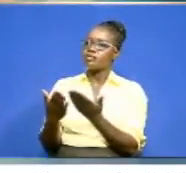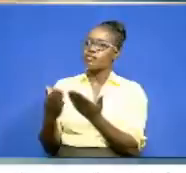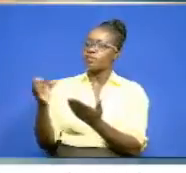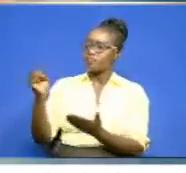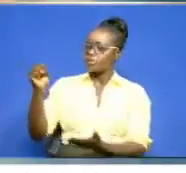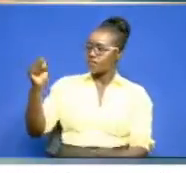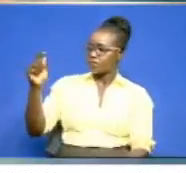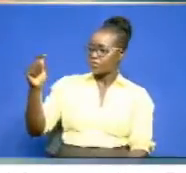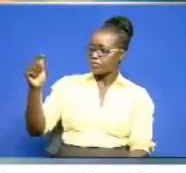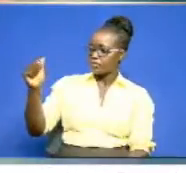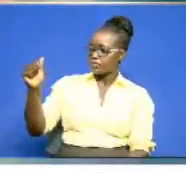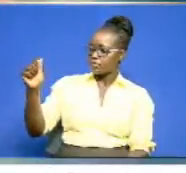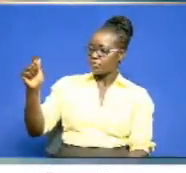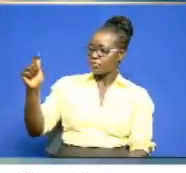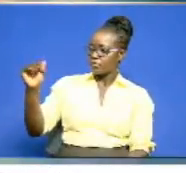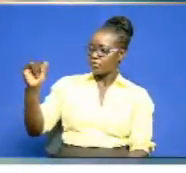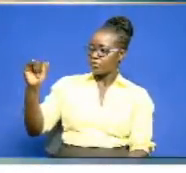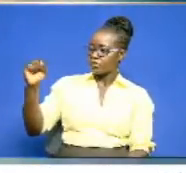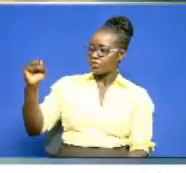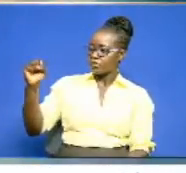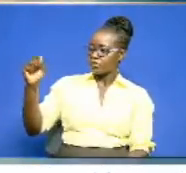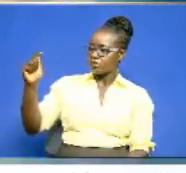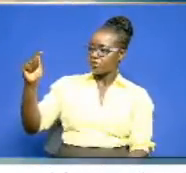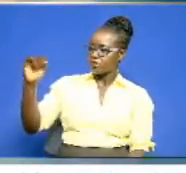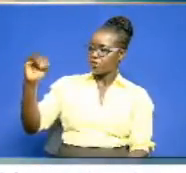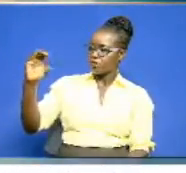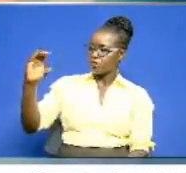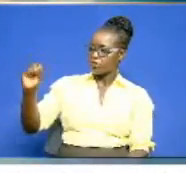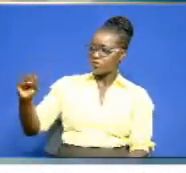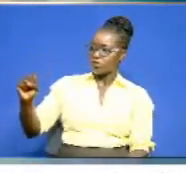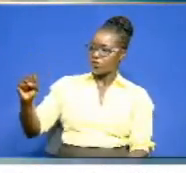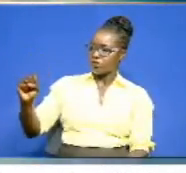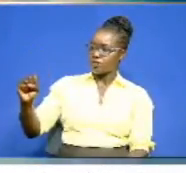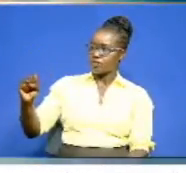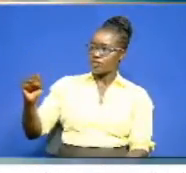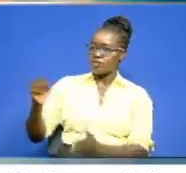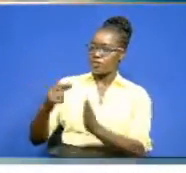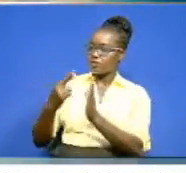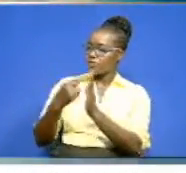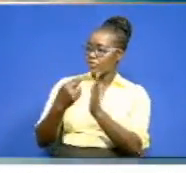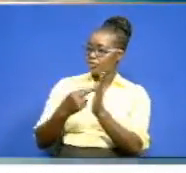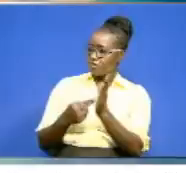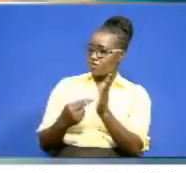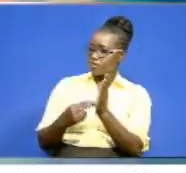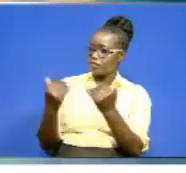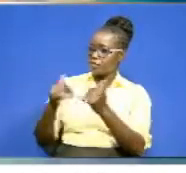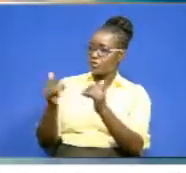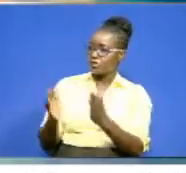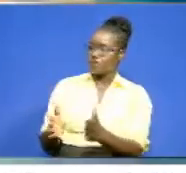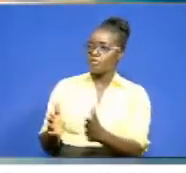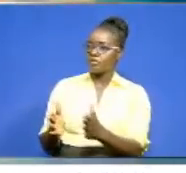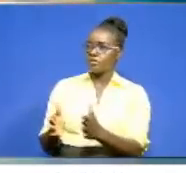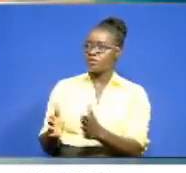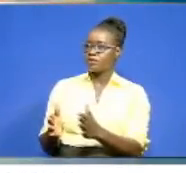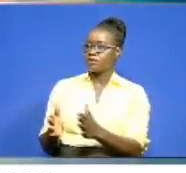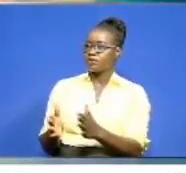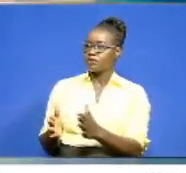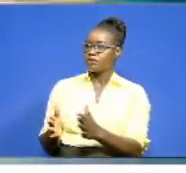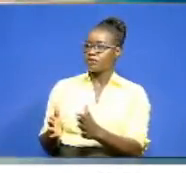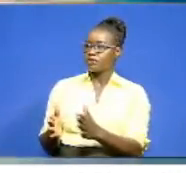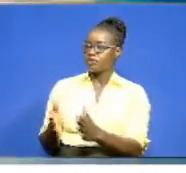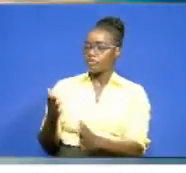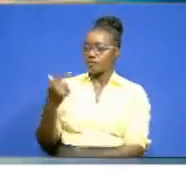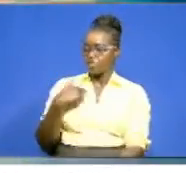Mm-hmm. We need to keep statistics of our players. Yeah. That is what she has brought here. And for